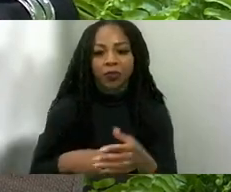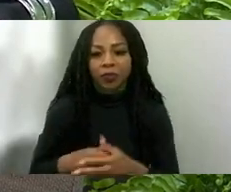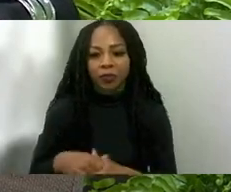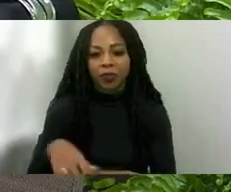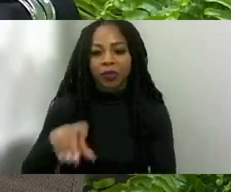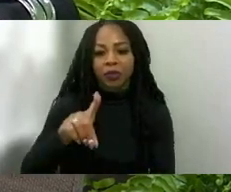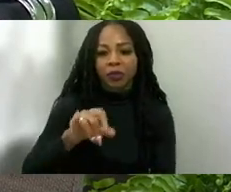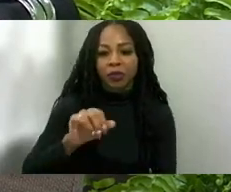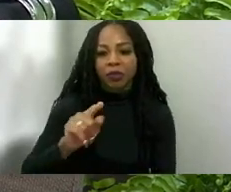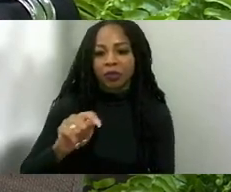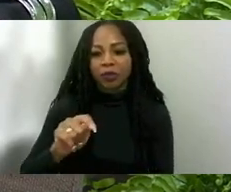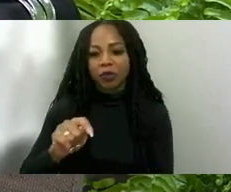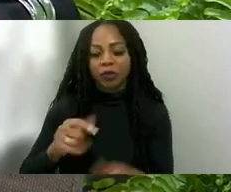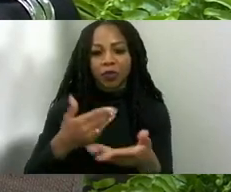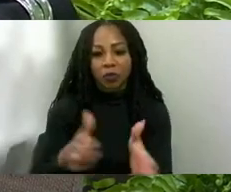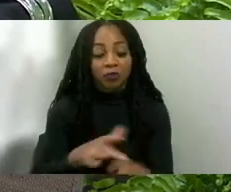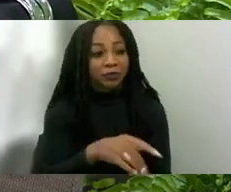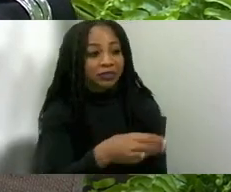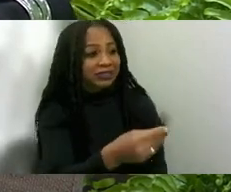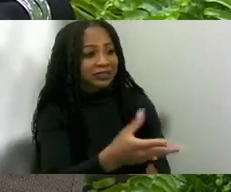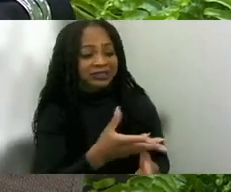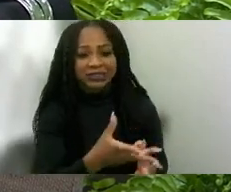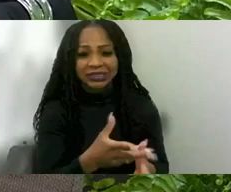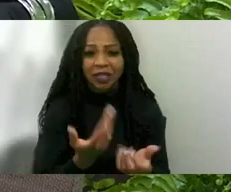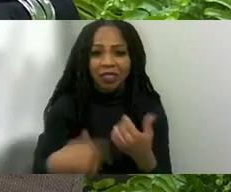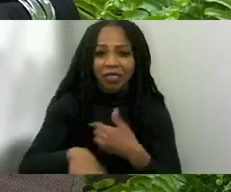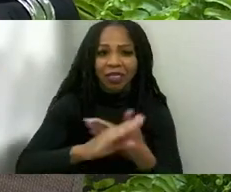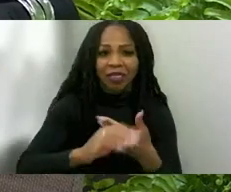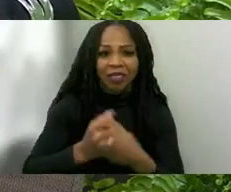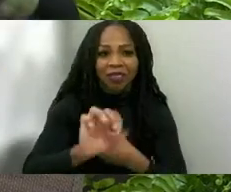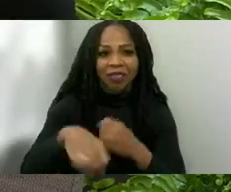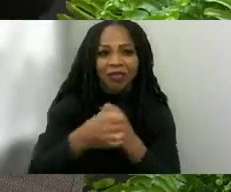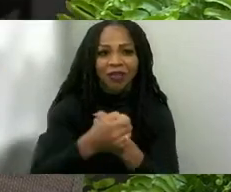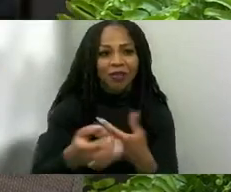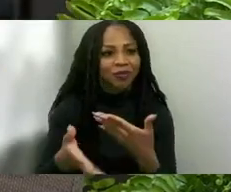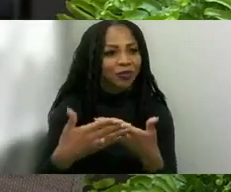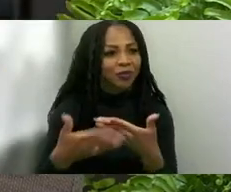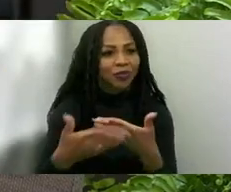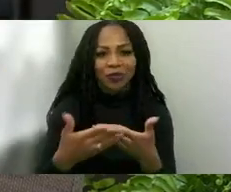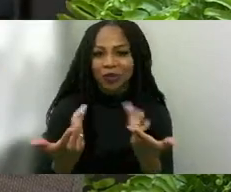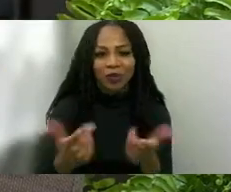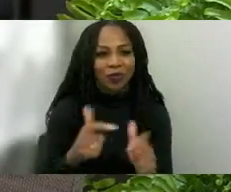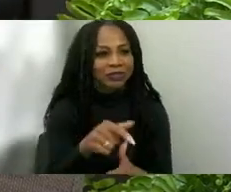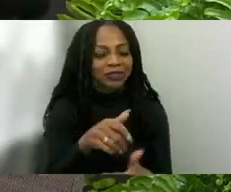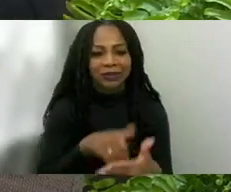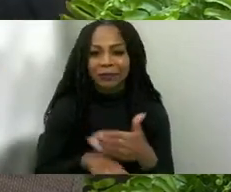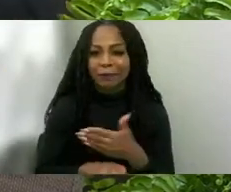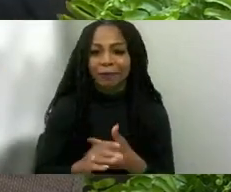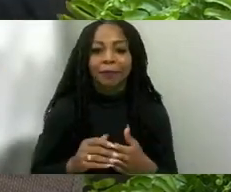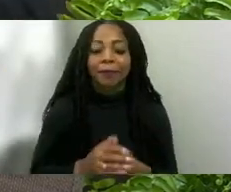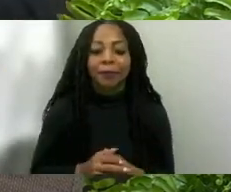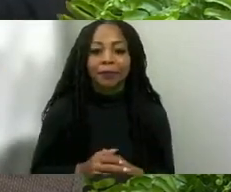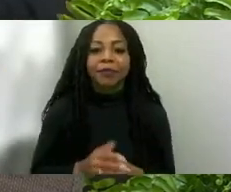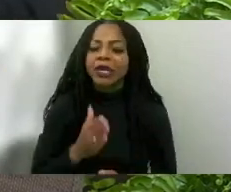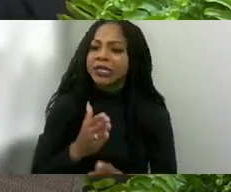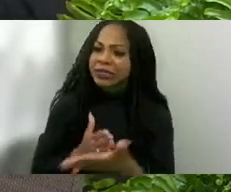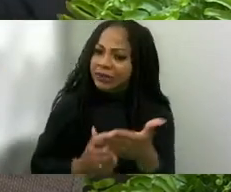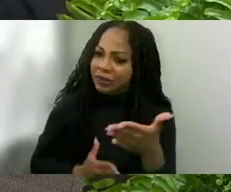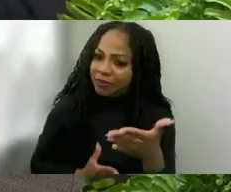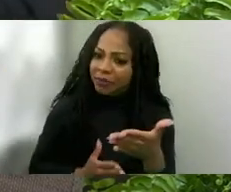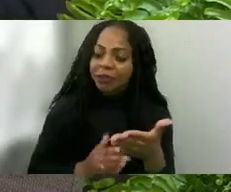And say, "Lock the door. I didn't want him to come in here." So, and some of them were very nice,